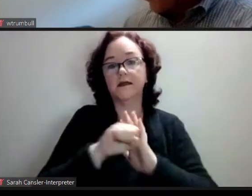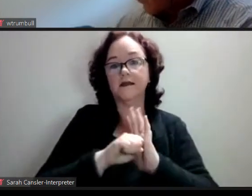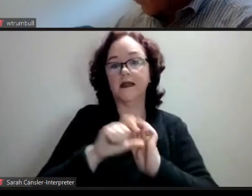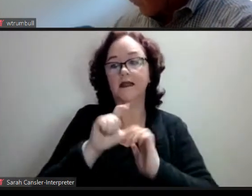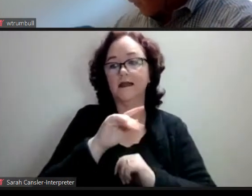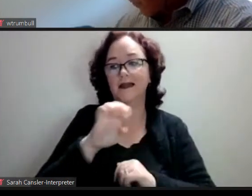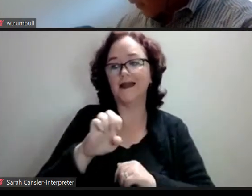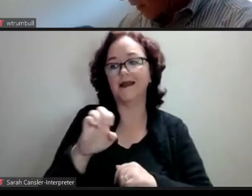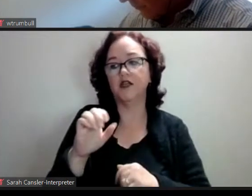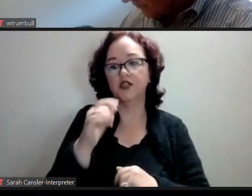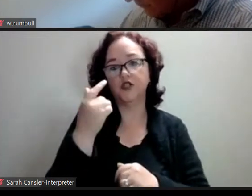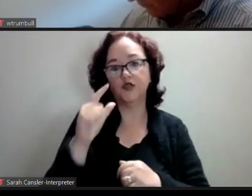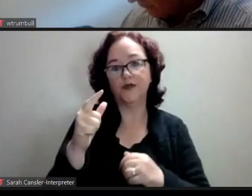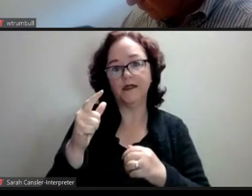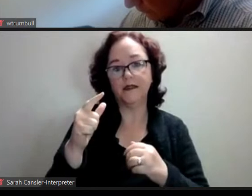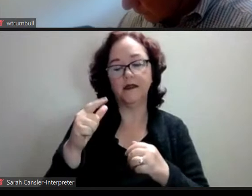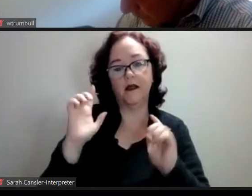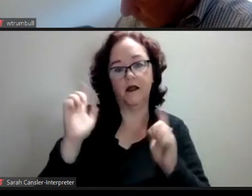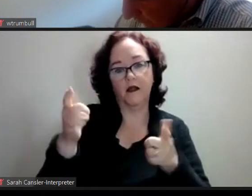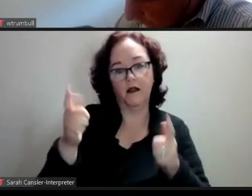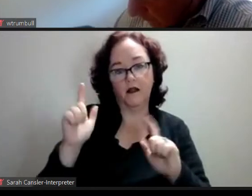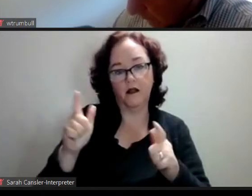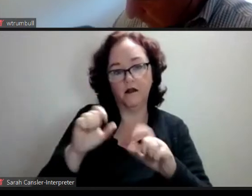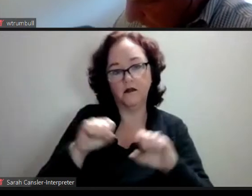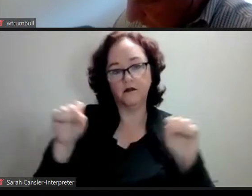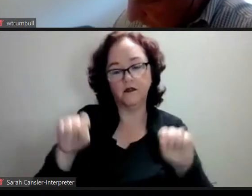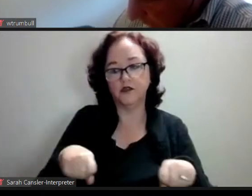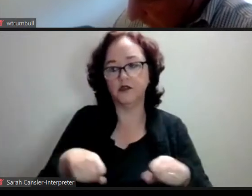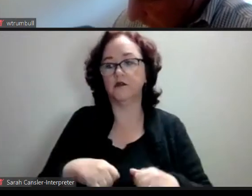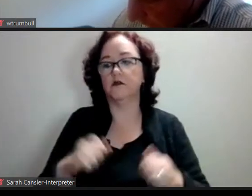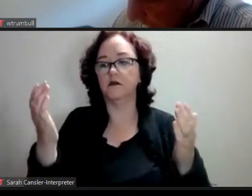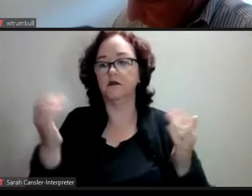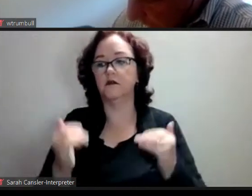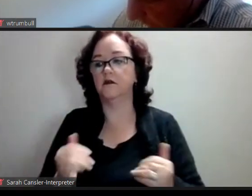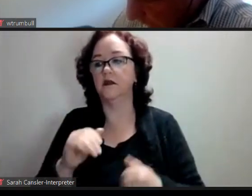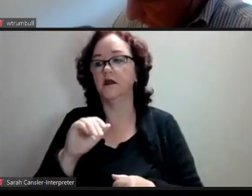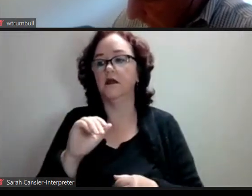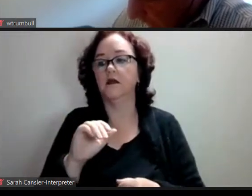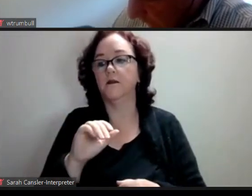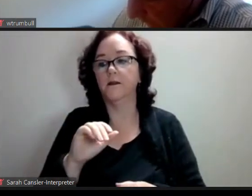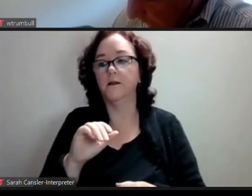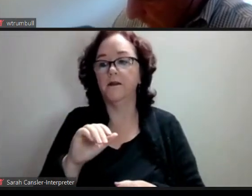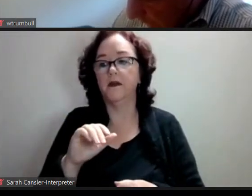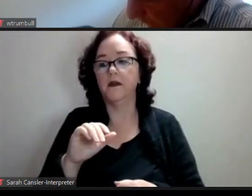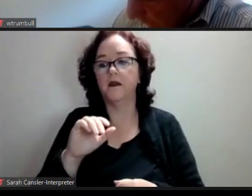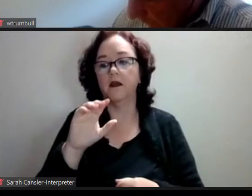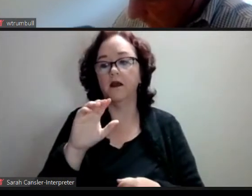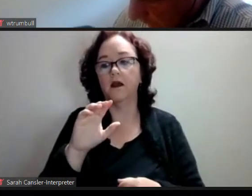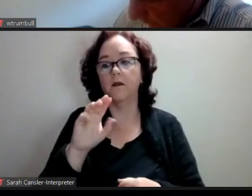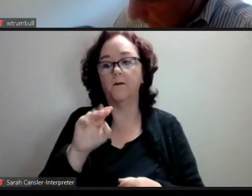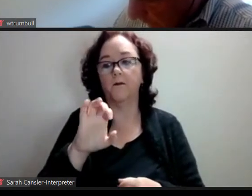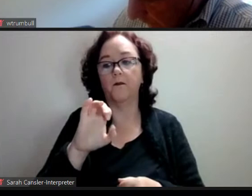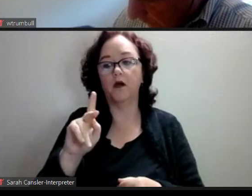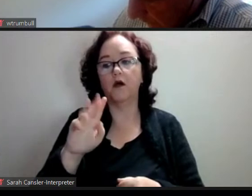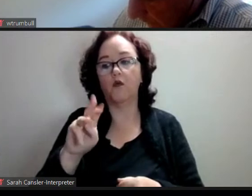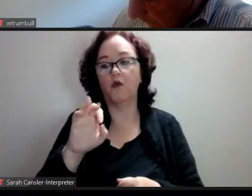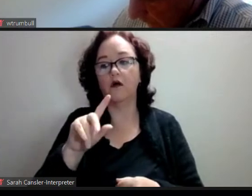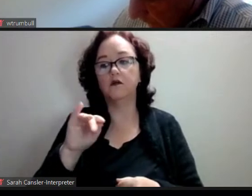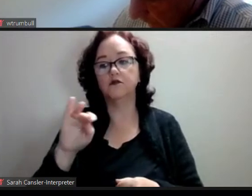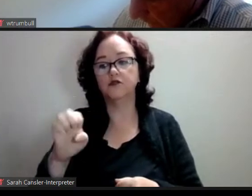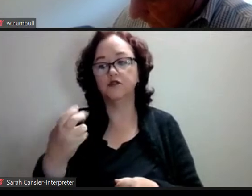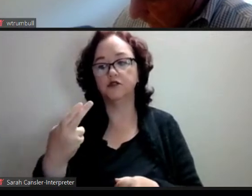Mark Walsh and Michael Levy. Let me just pull up